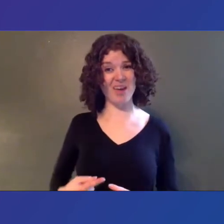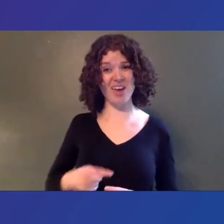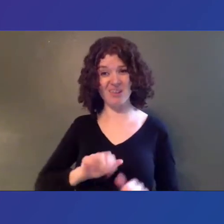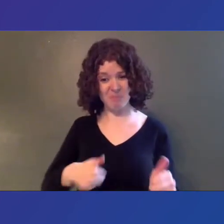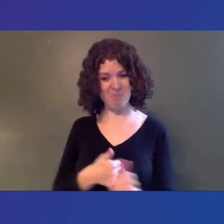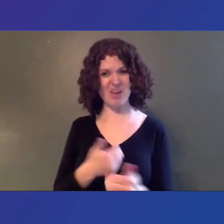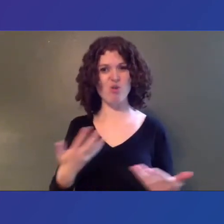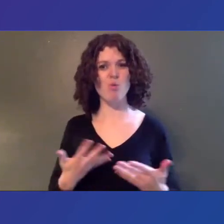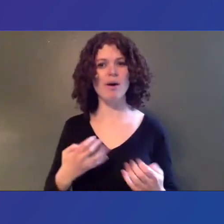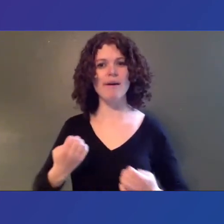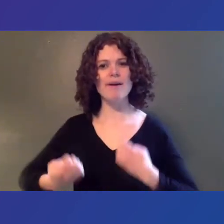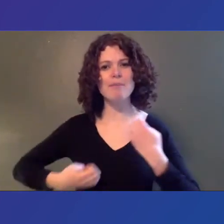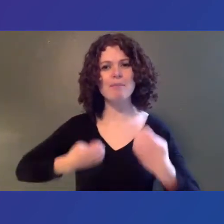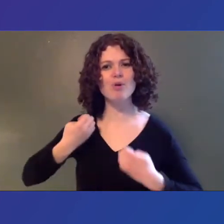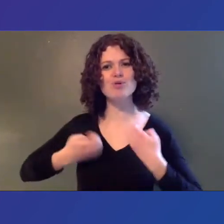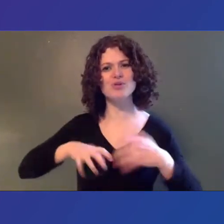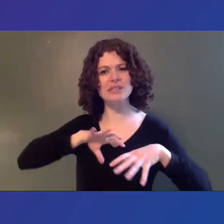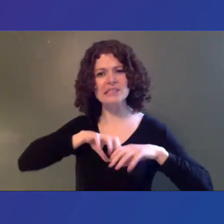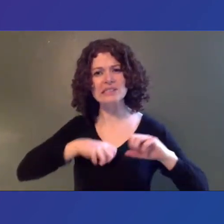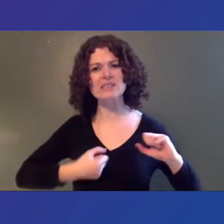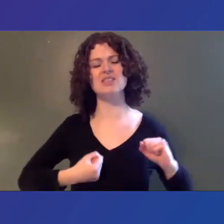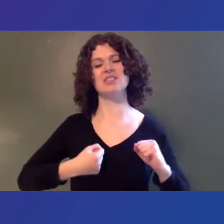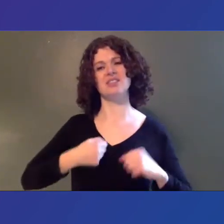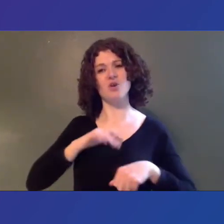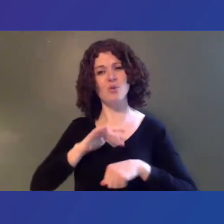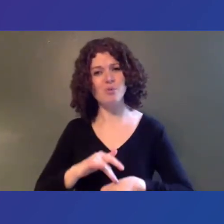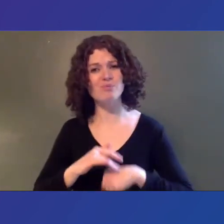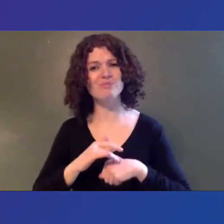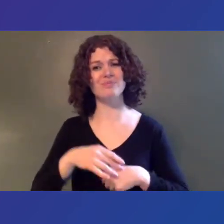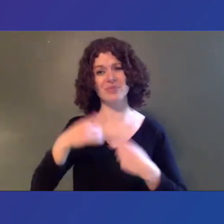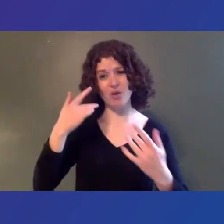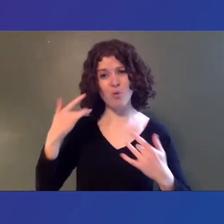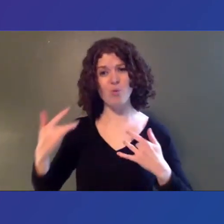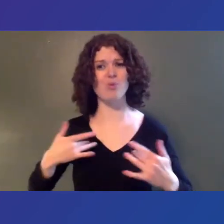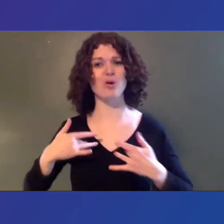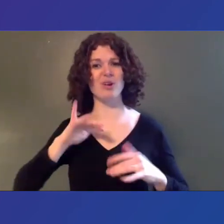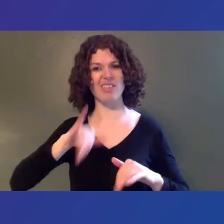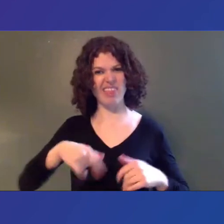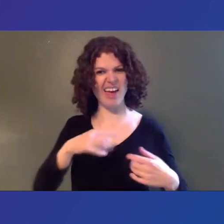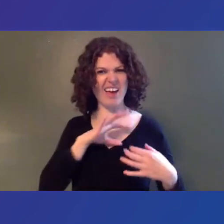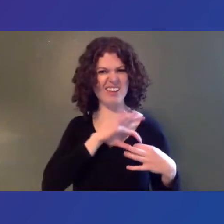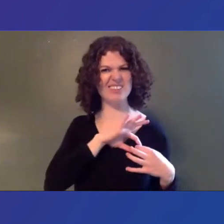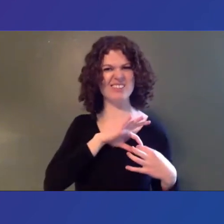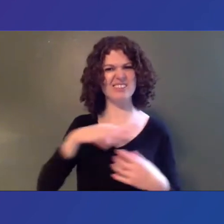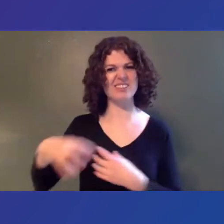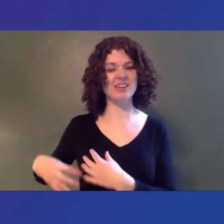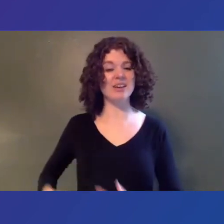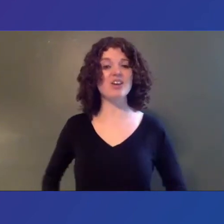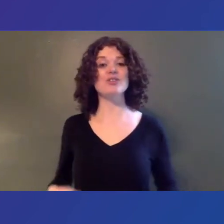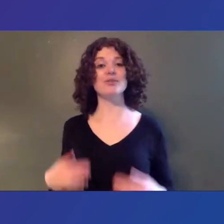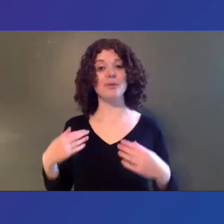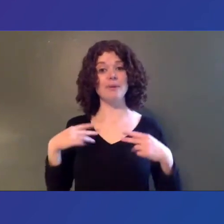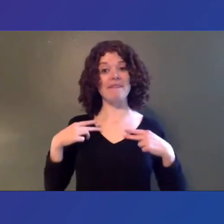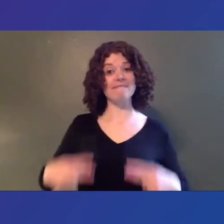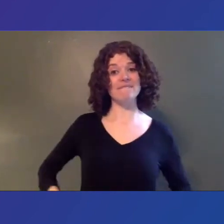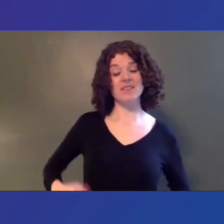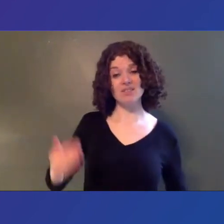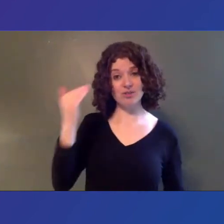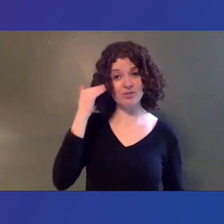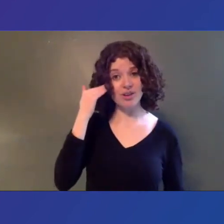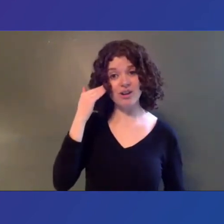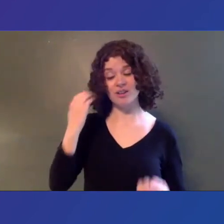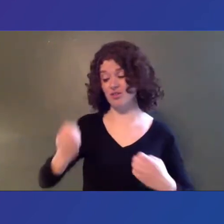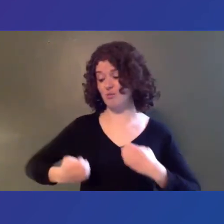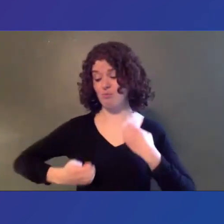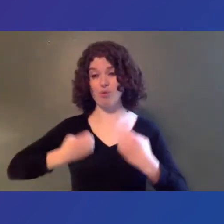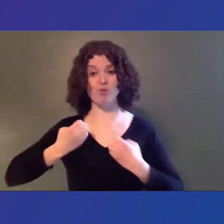So tapping into embodied knowledge strengthens the understanding of self, not only just physically and emotionally, but also an understanding